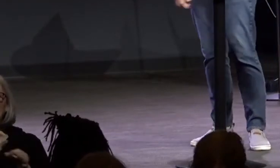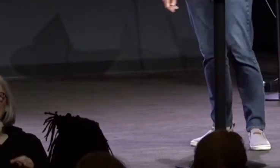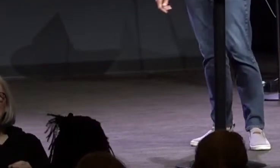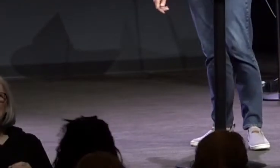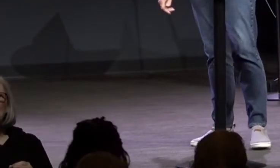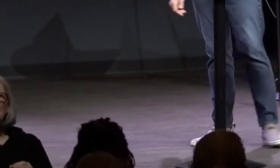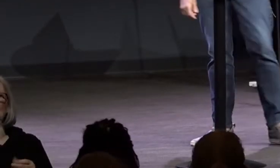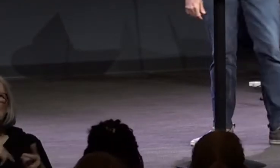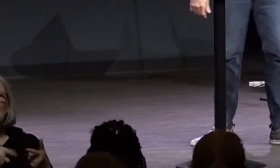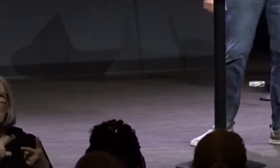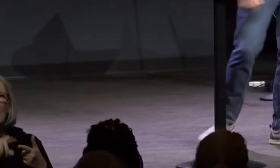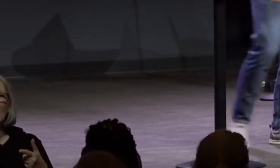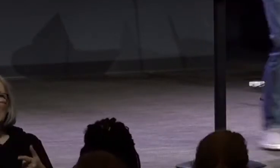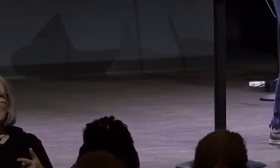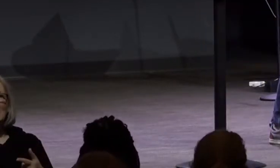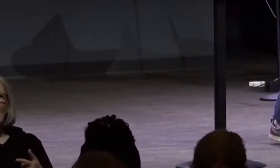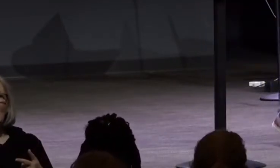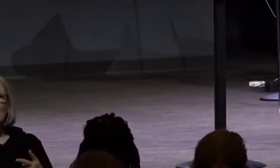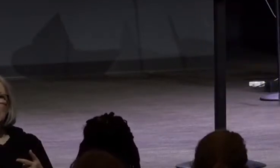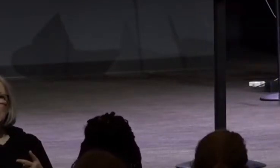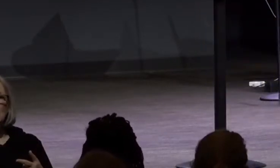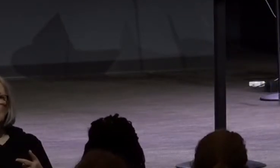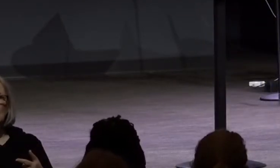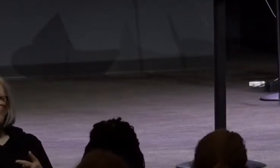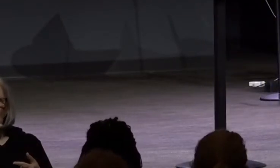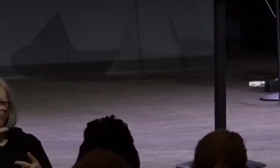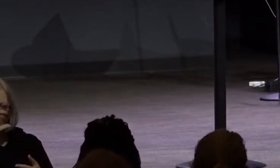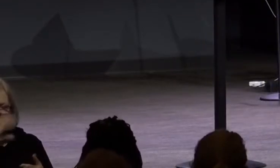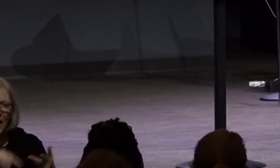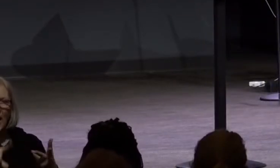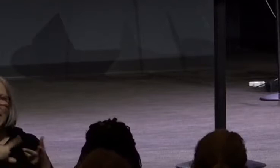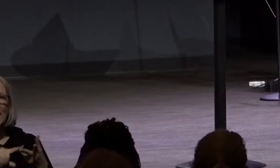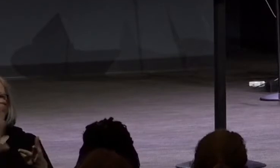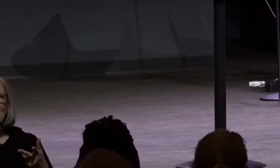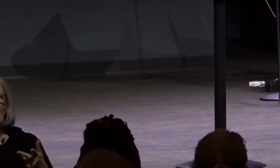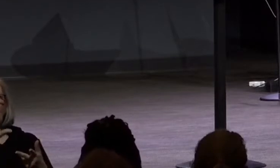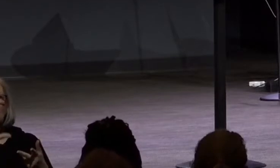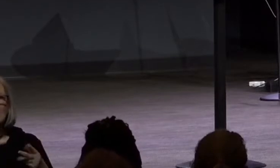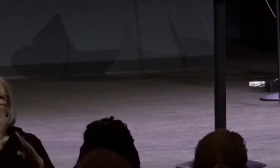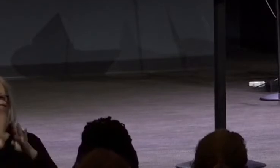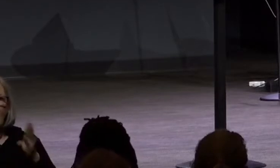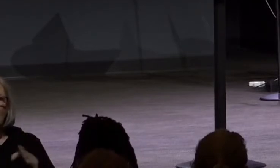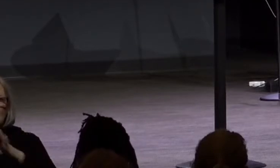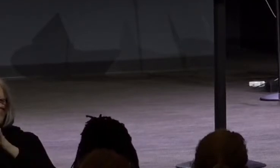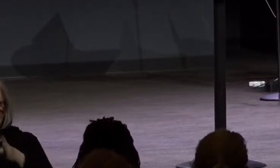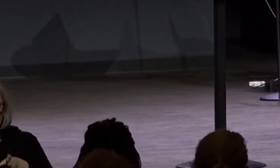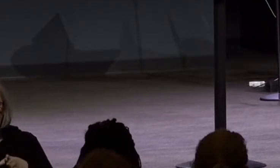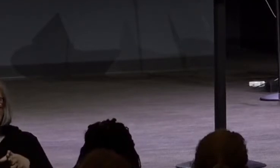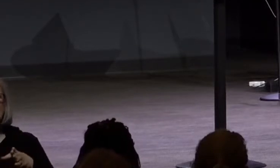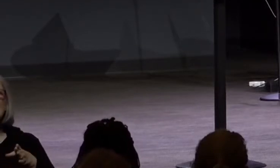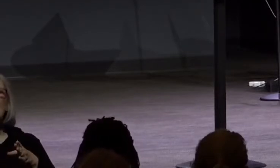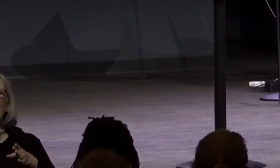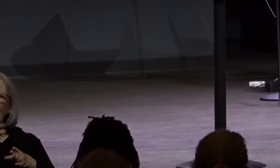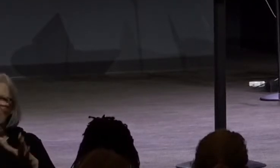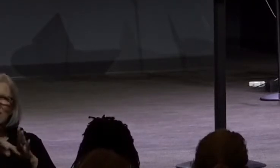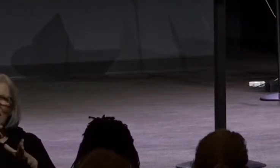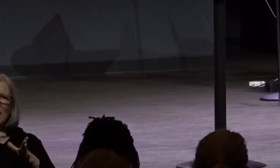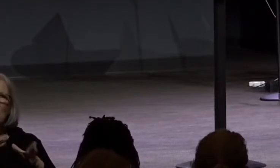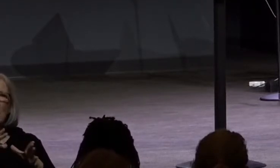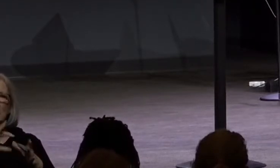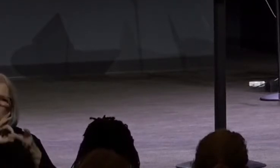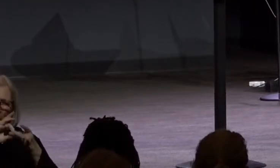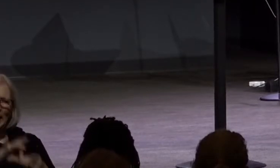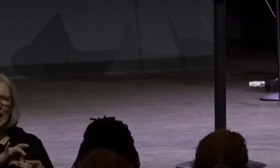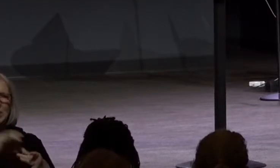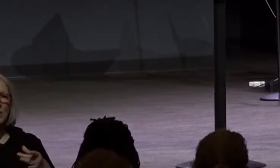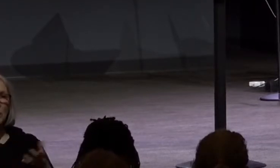we got bouncy houses, we got an opportunity to meet people, do spectacular ministries. Find a way to engage. If you really want to grow in your